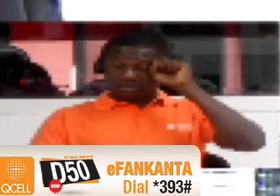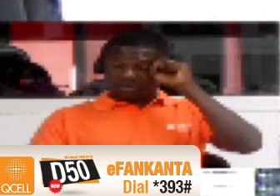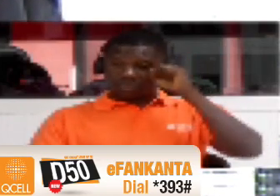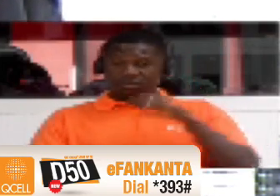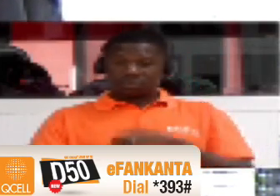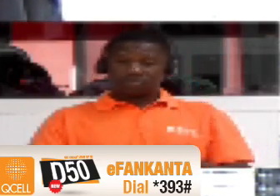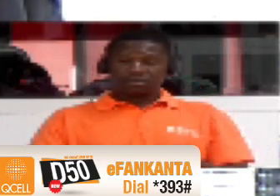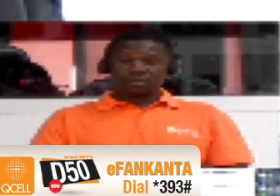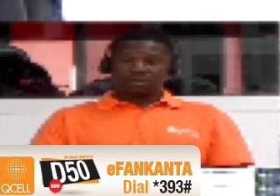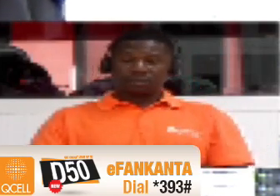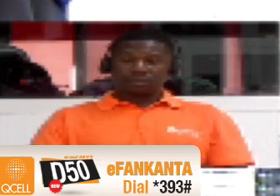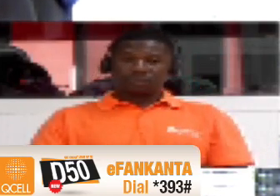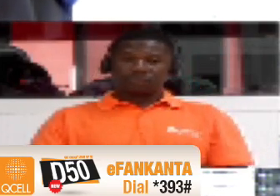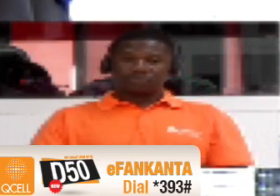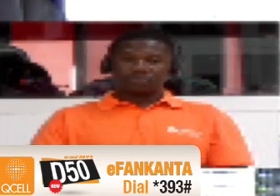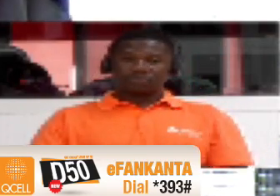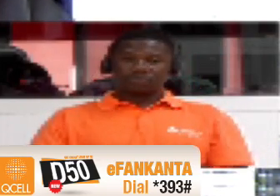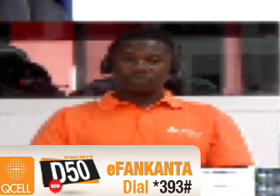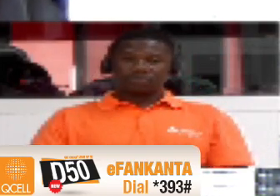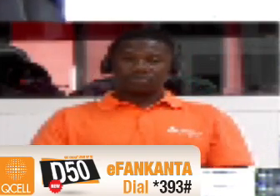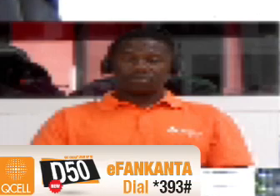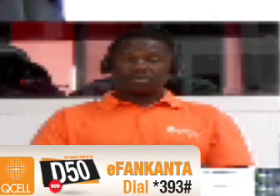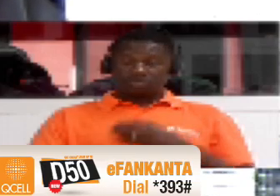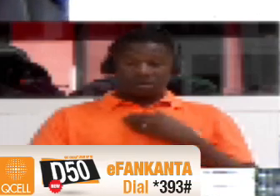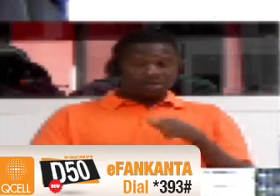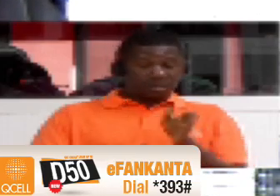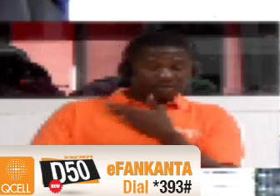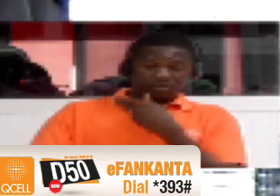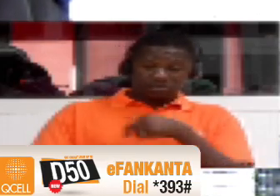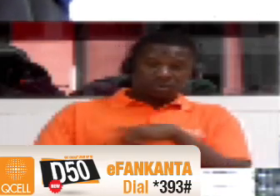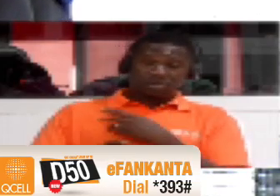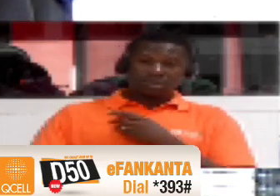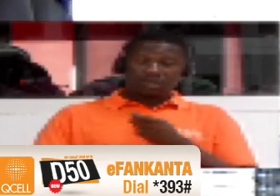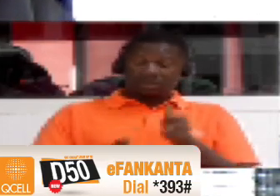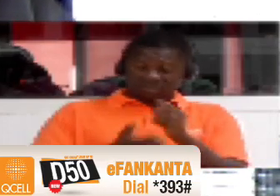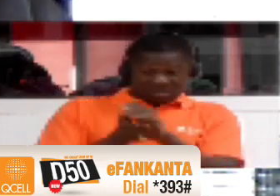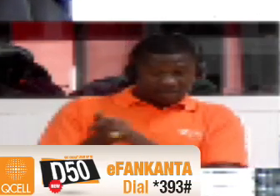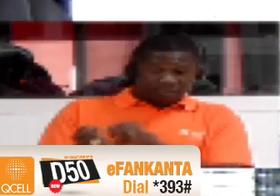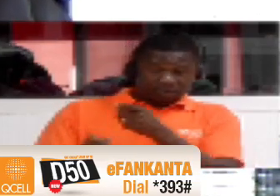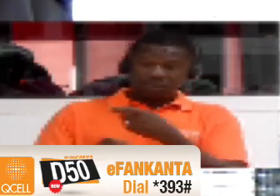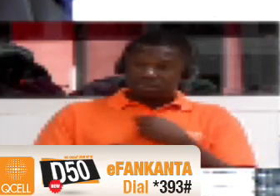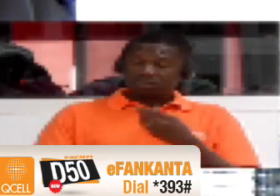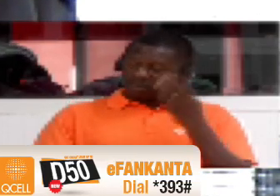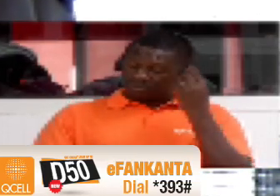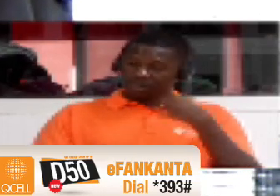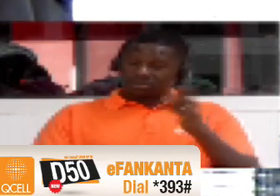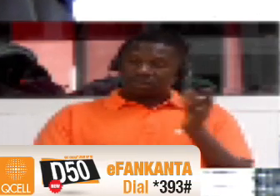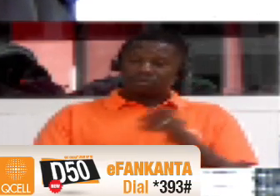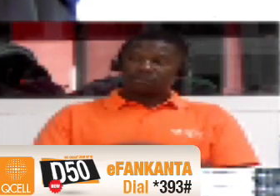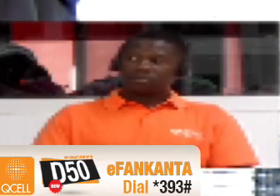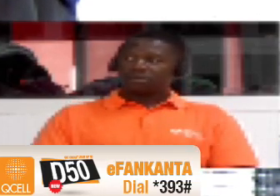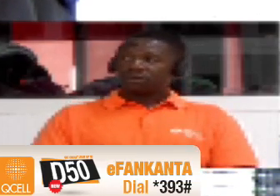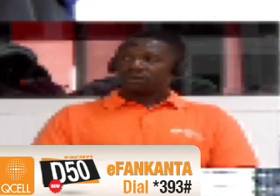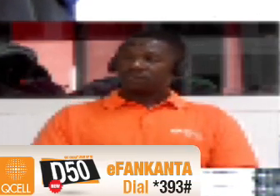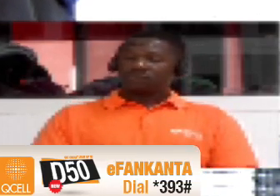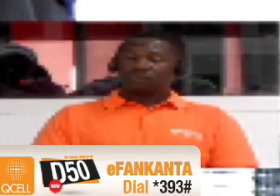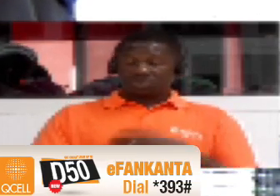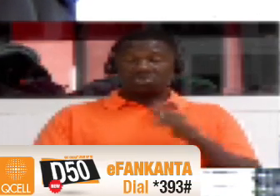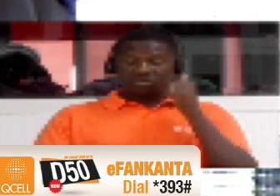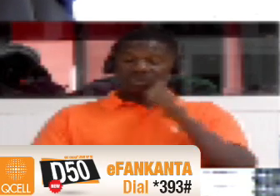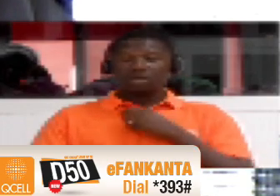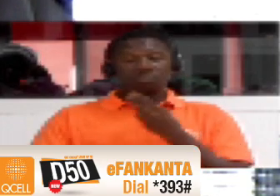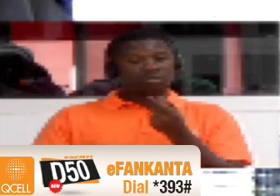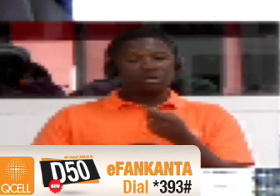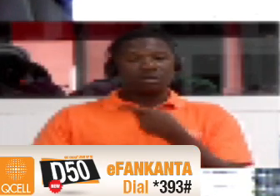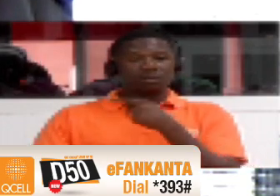him. Natabula tata so do moningo minango muta. So we left him to go, and the little bit that he gave us, na hajol kala. We took it and we